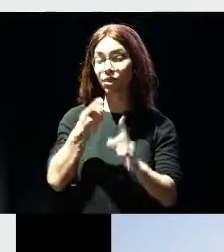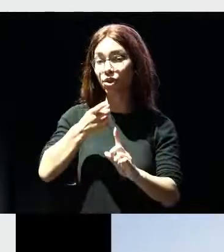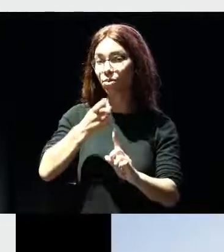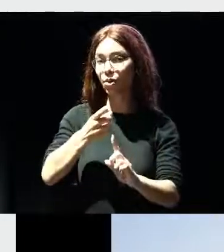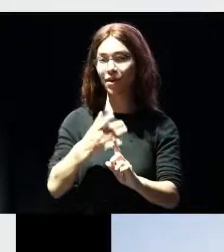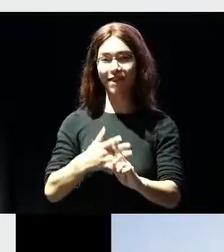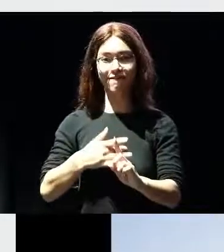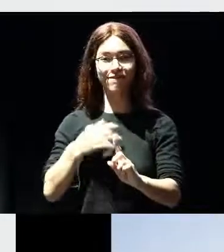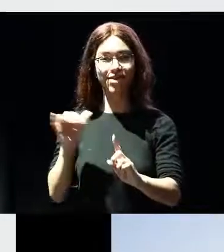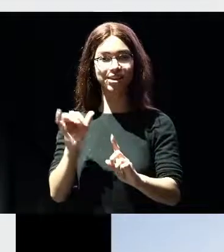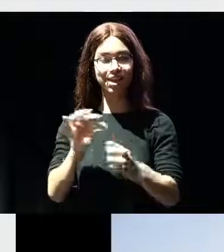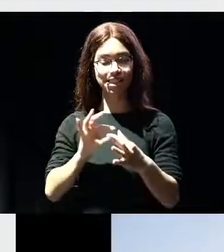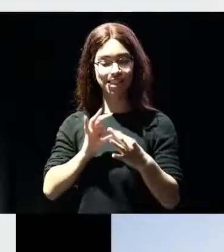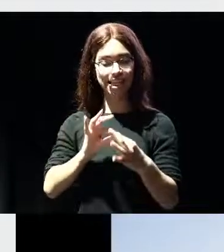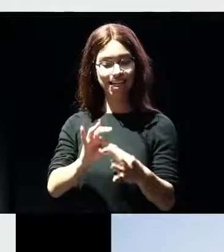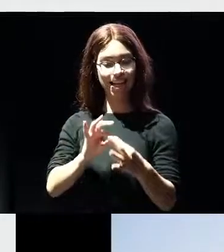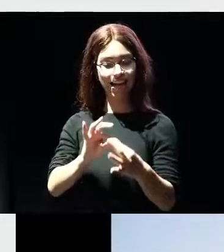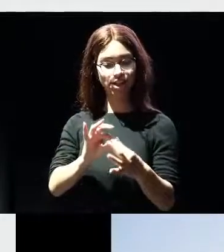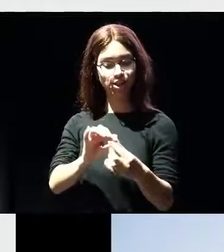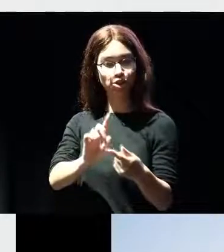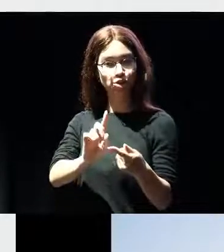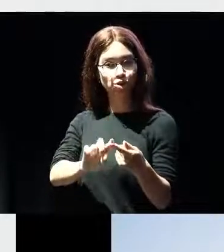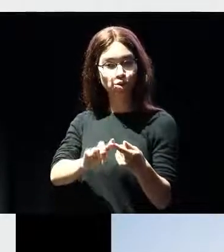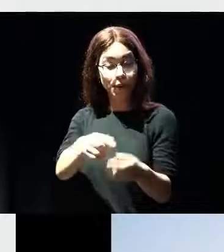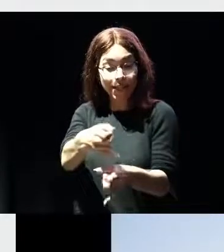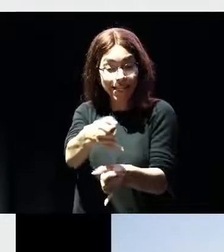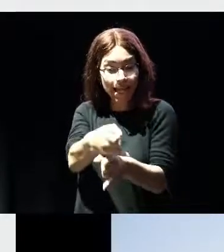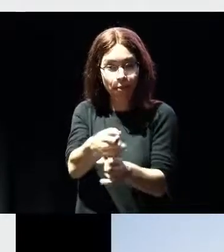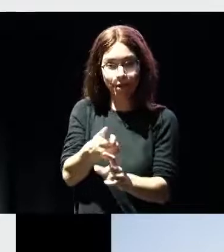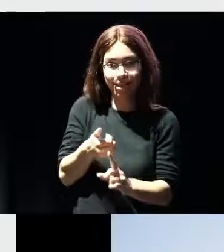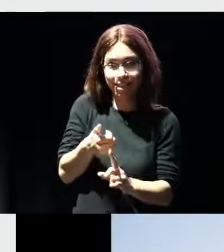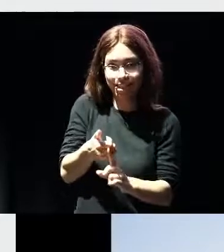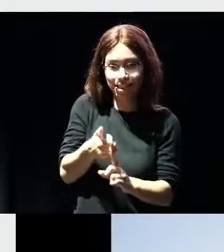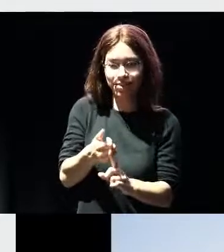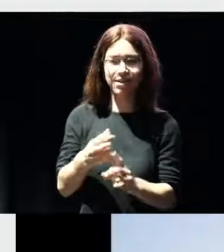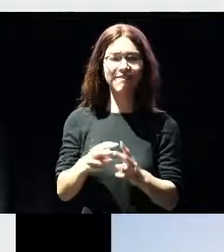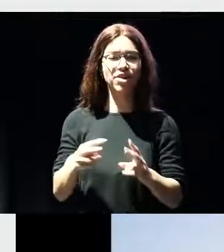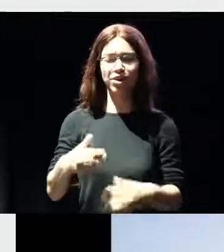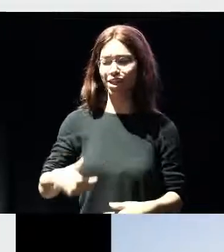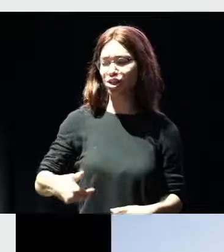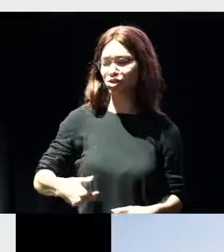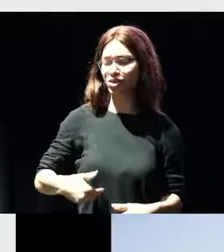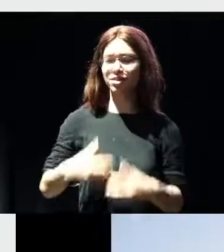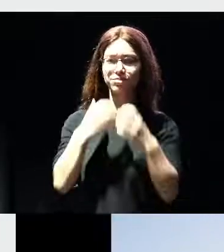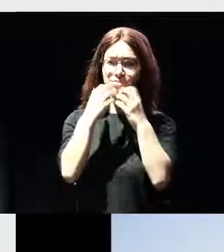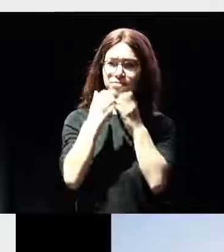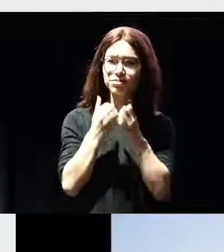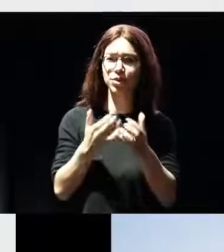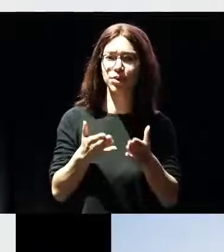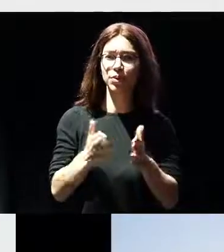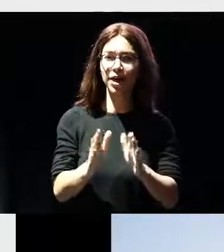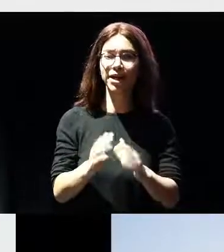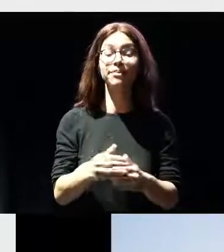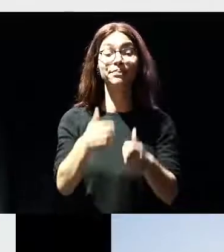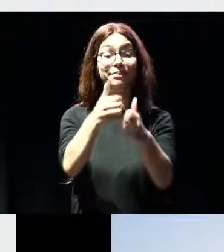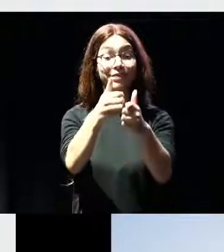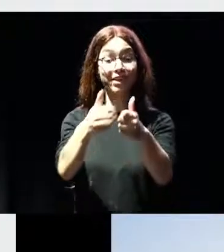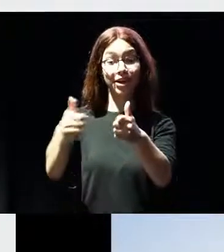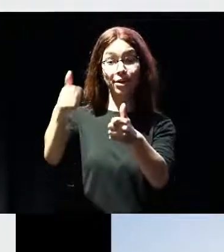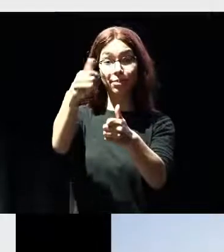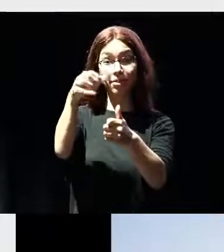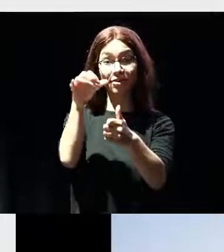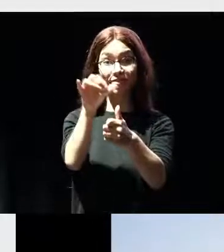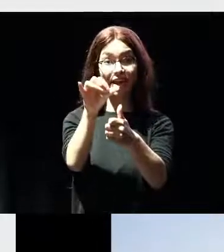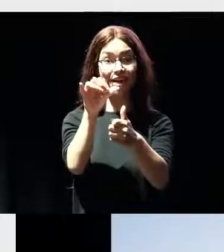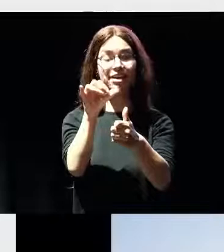are connected to the campus in a very intrinsic way. Above that is floating